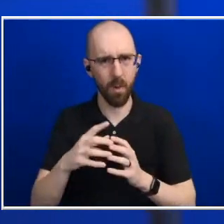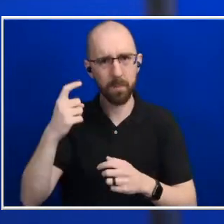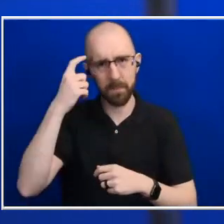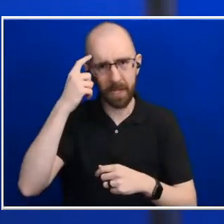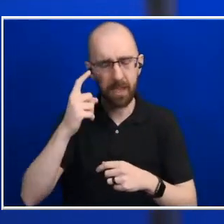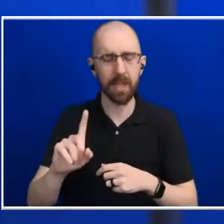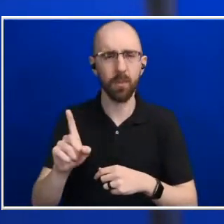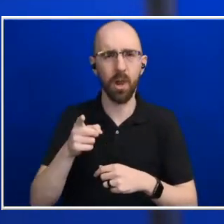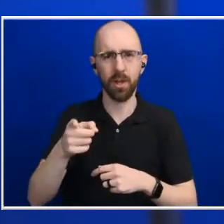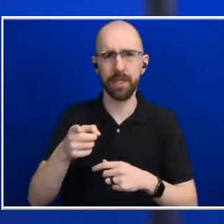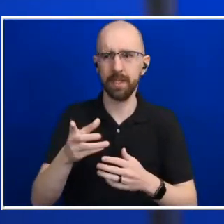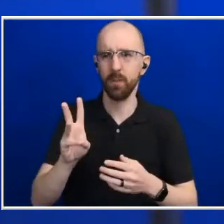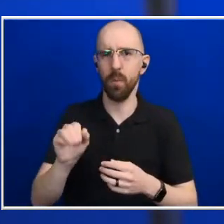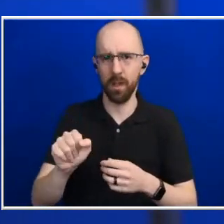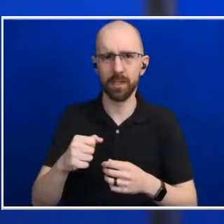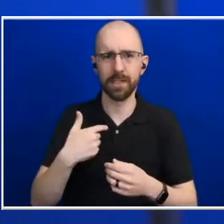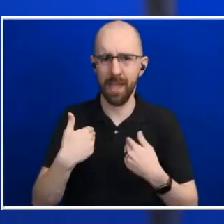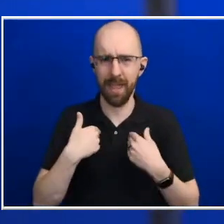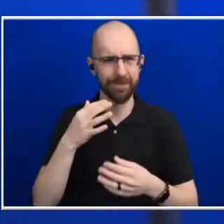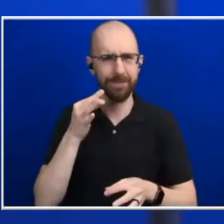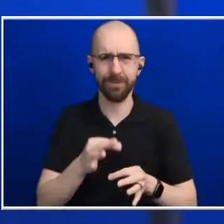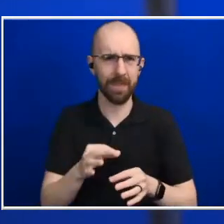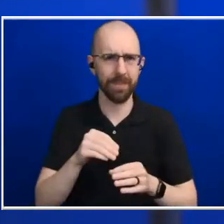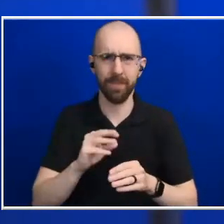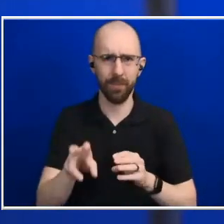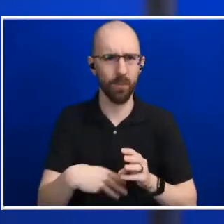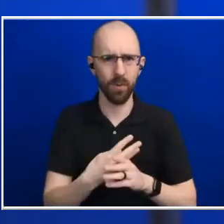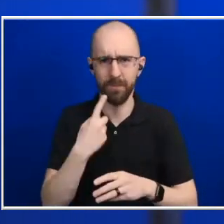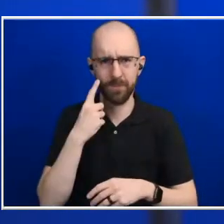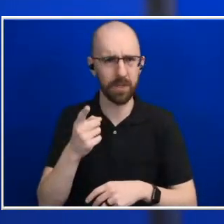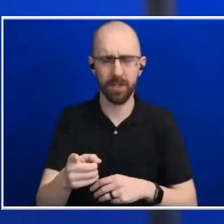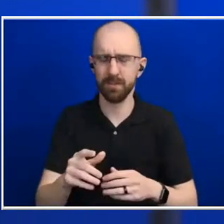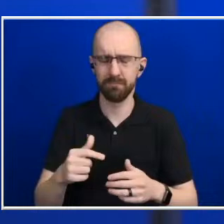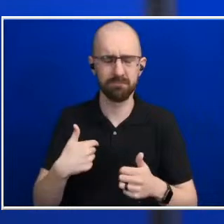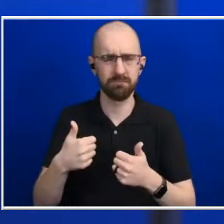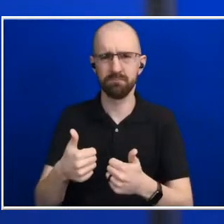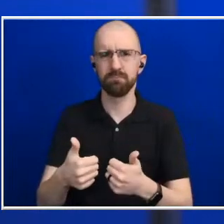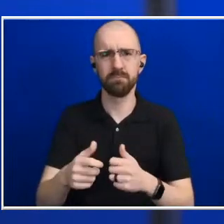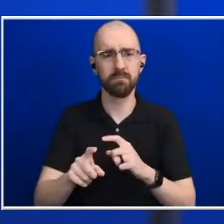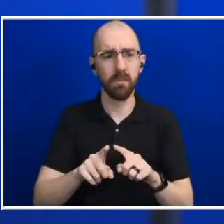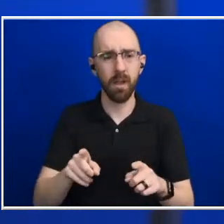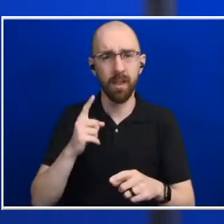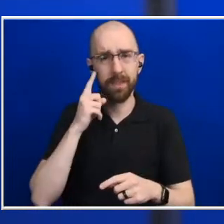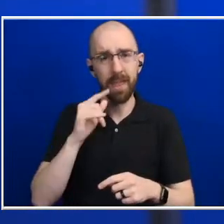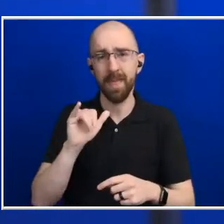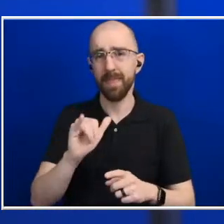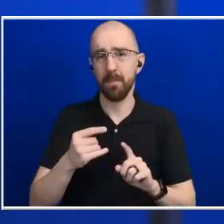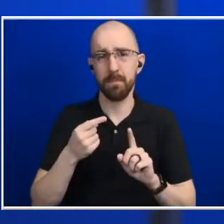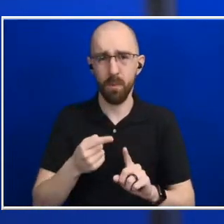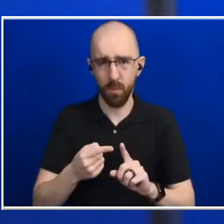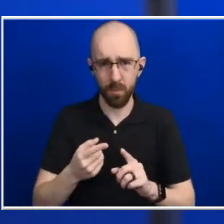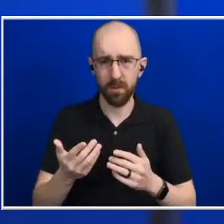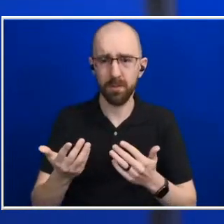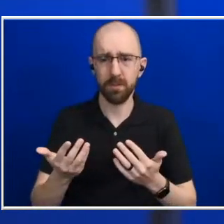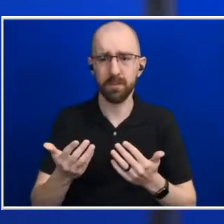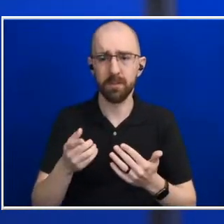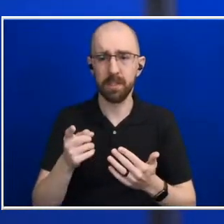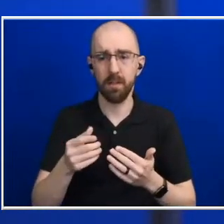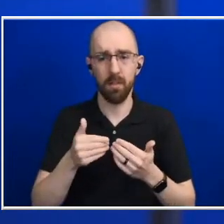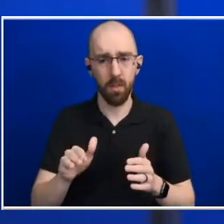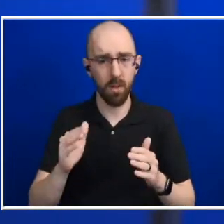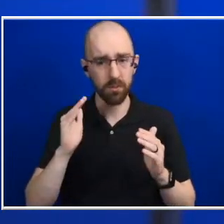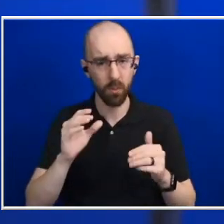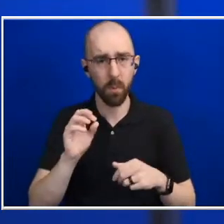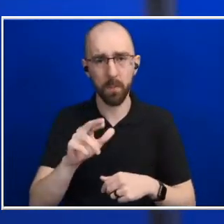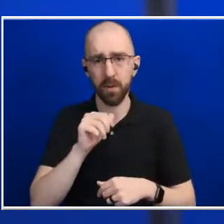and I had all the faith in the world for him. But I think at that point, whether he lost hope or not,